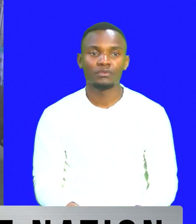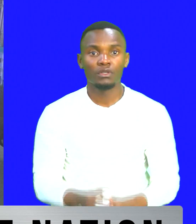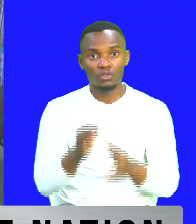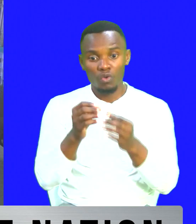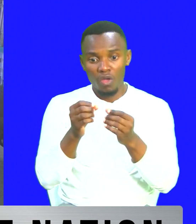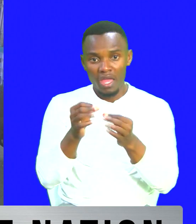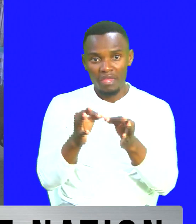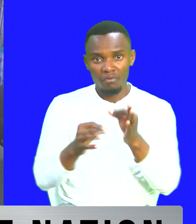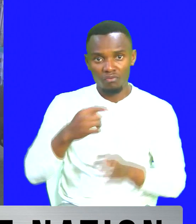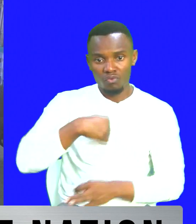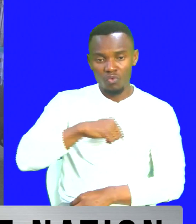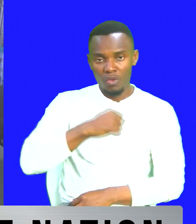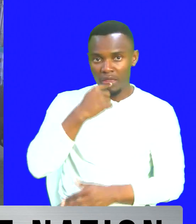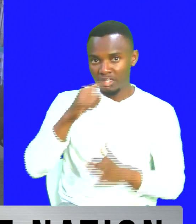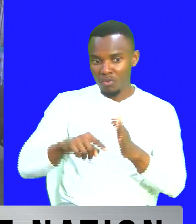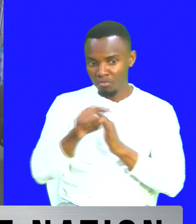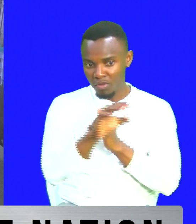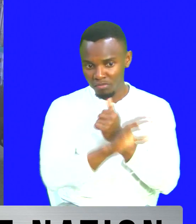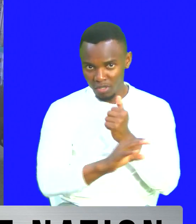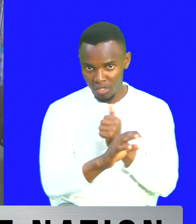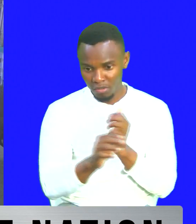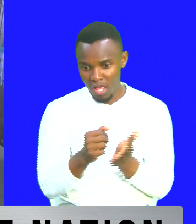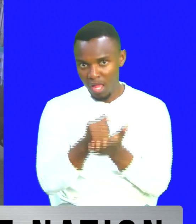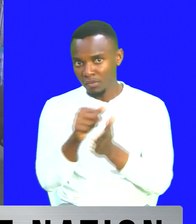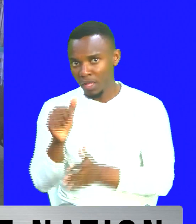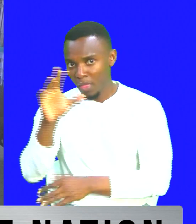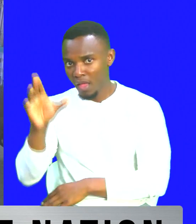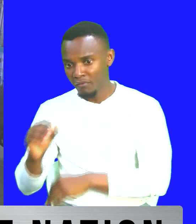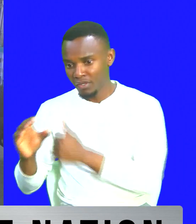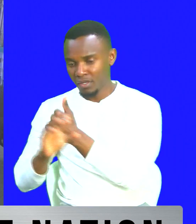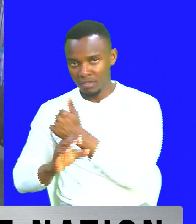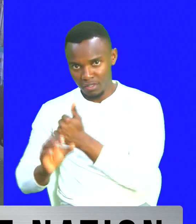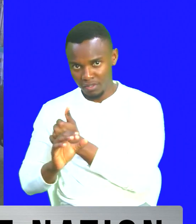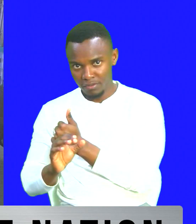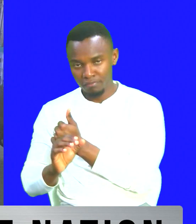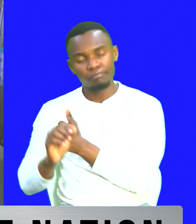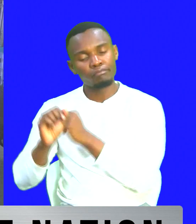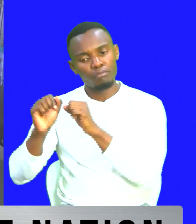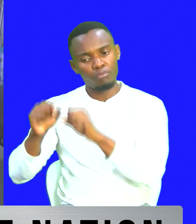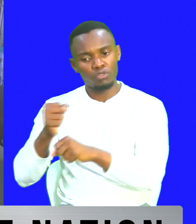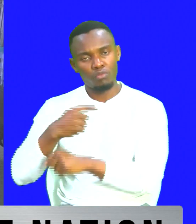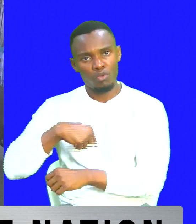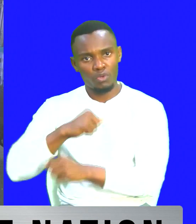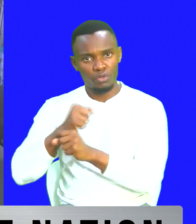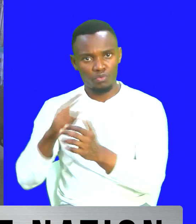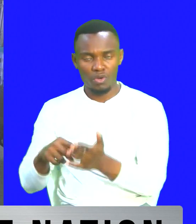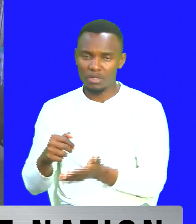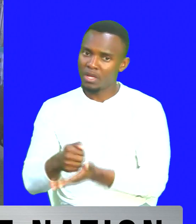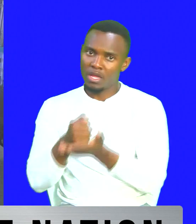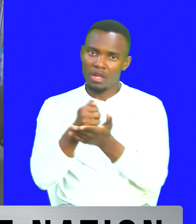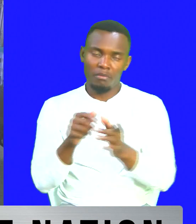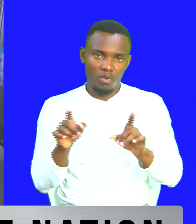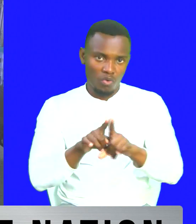helped other African countries, I don't dispute us giving back.